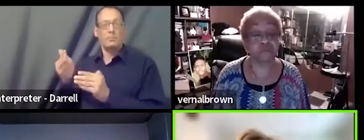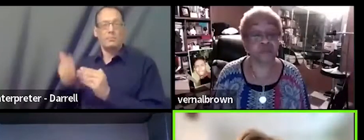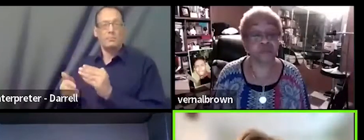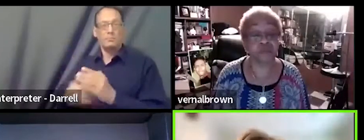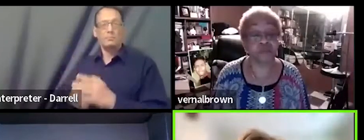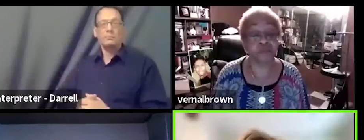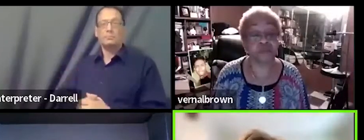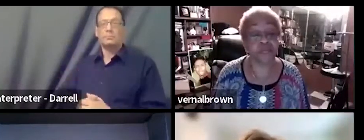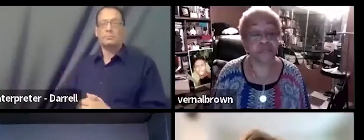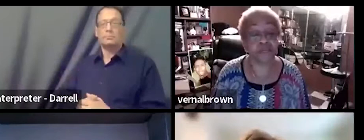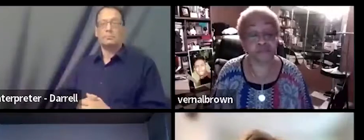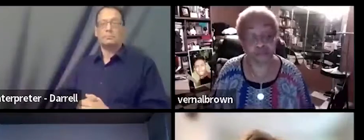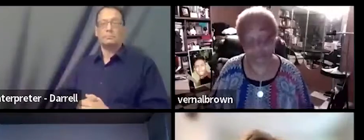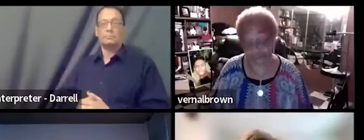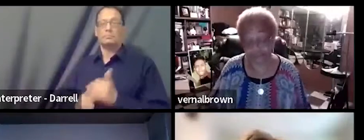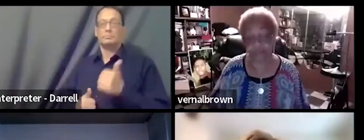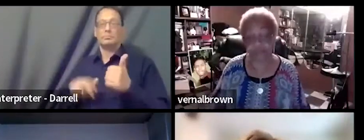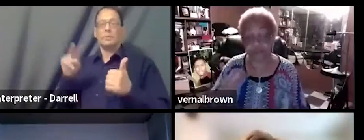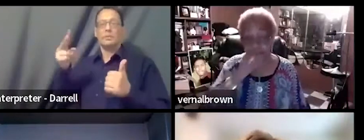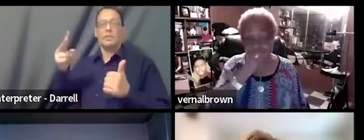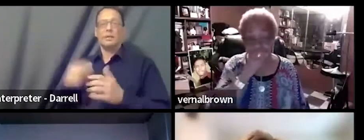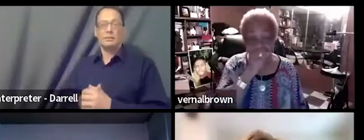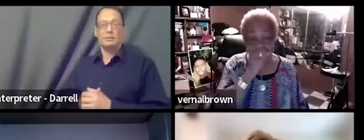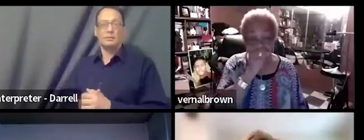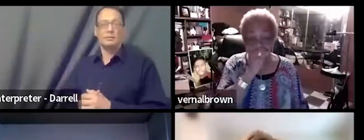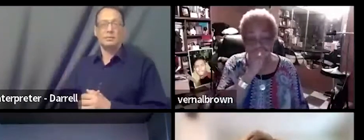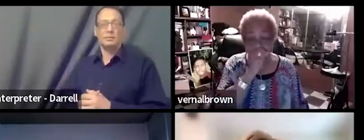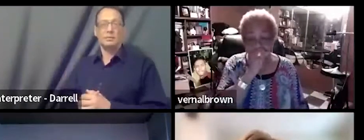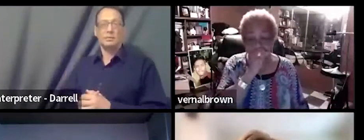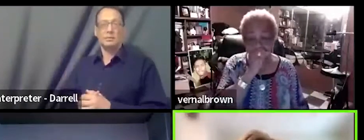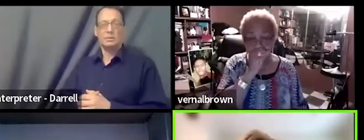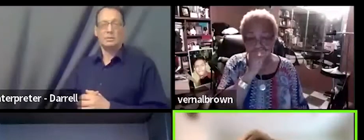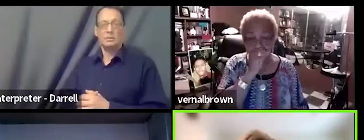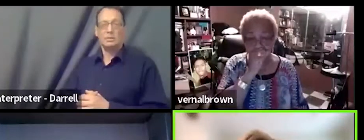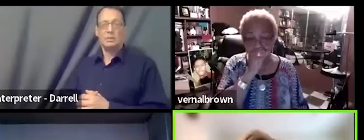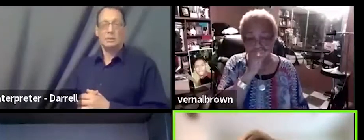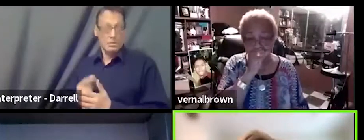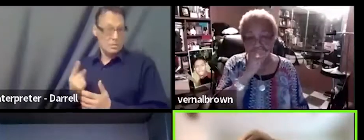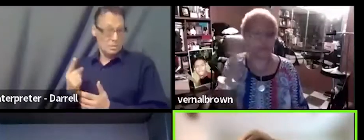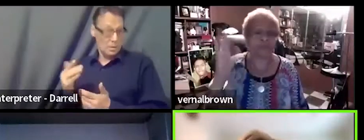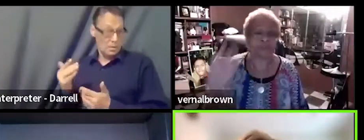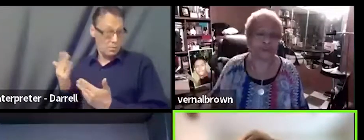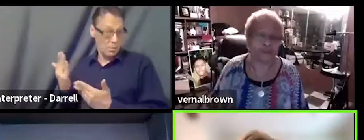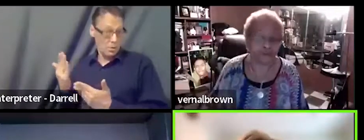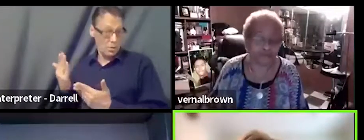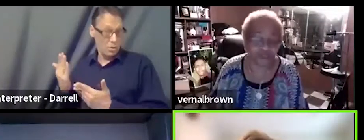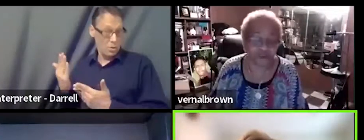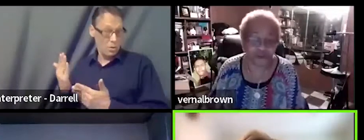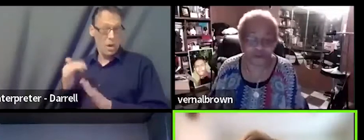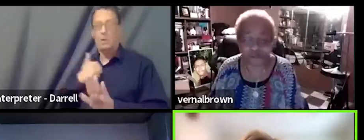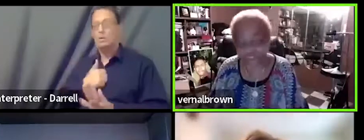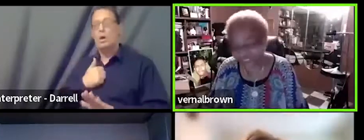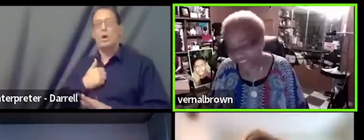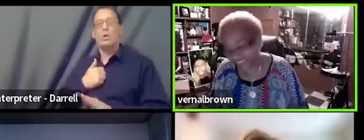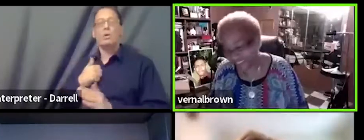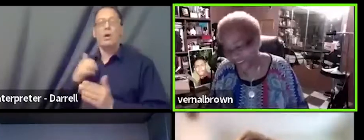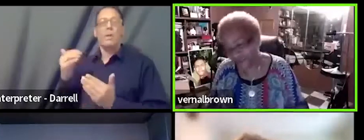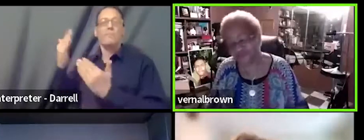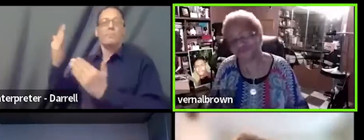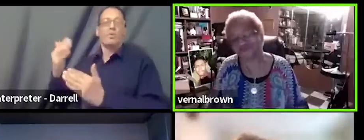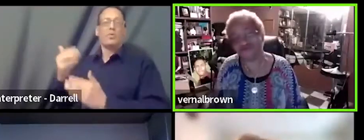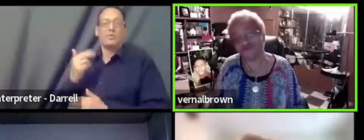Second. Did someone move? I'm sorry. So moved.